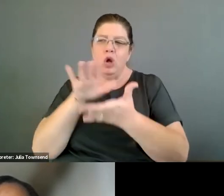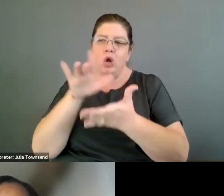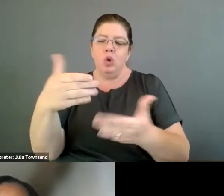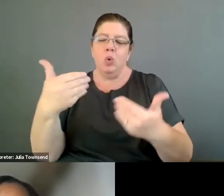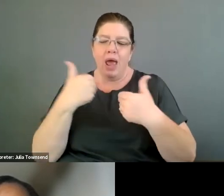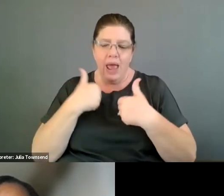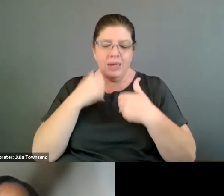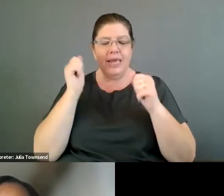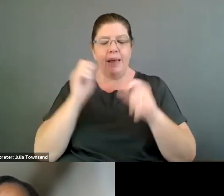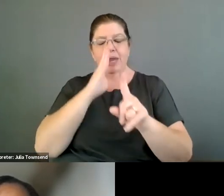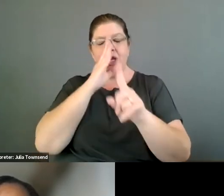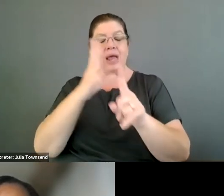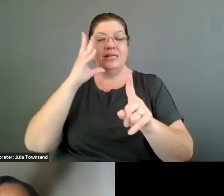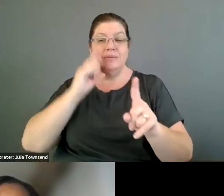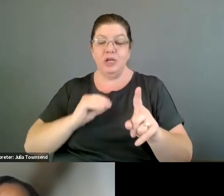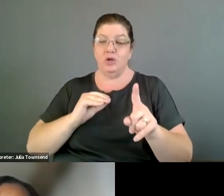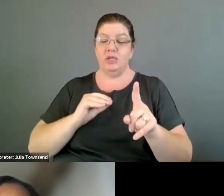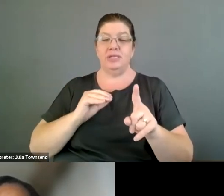experience, a movie or book.